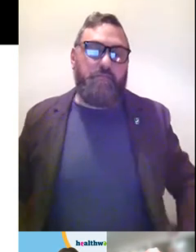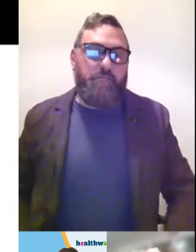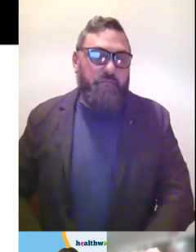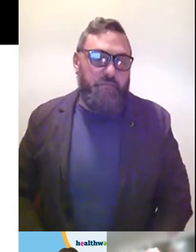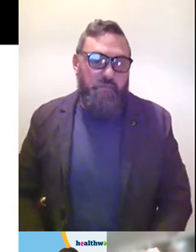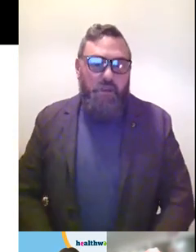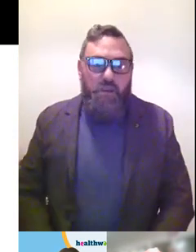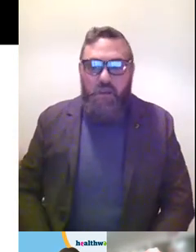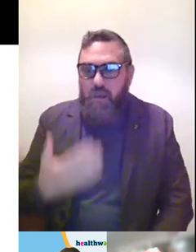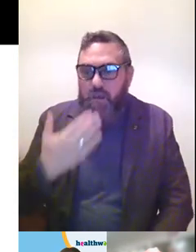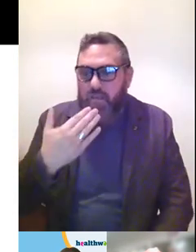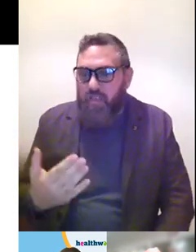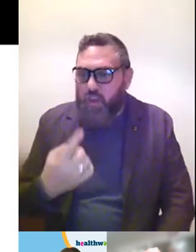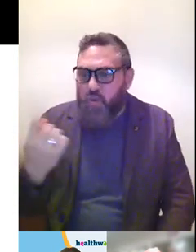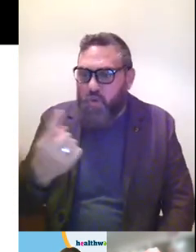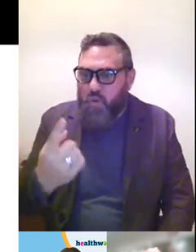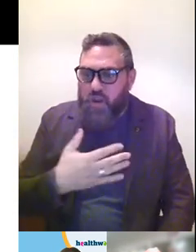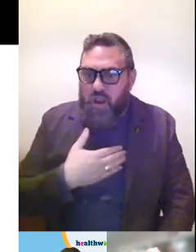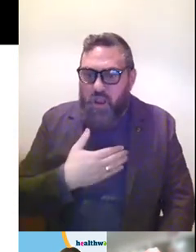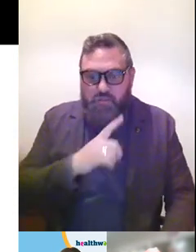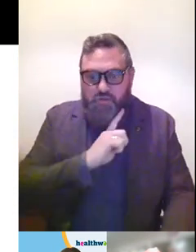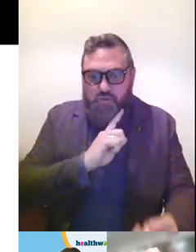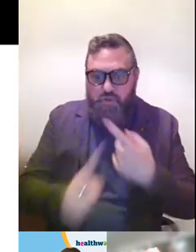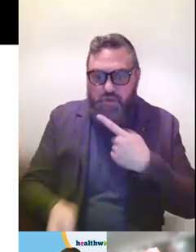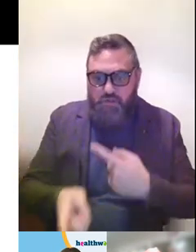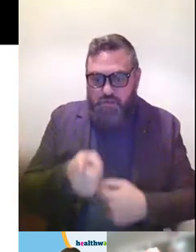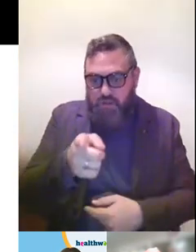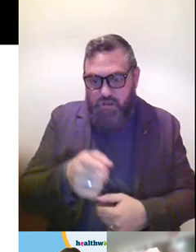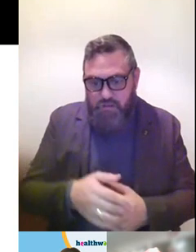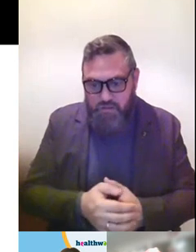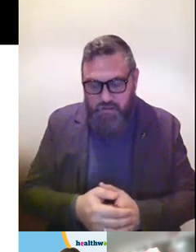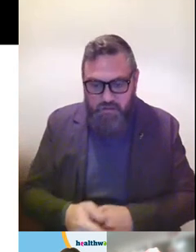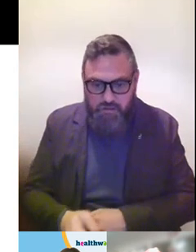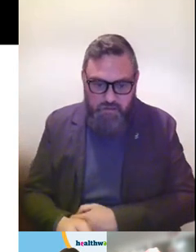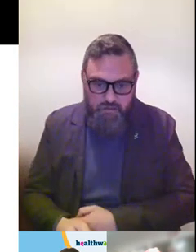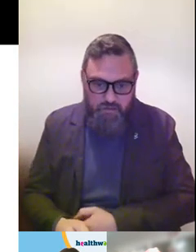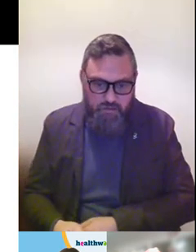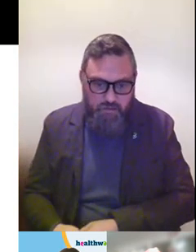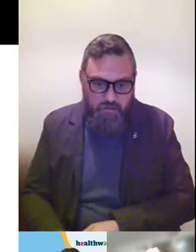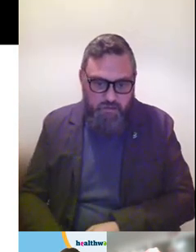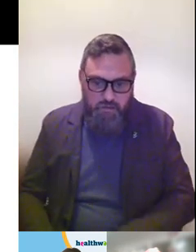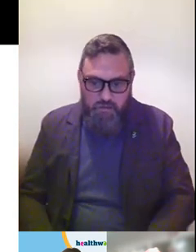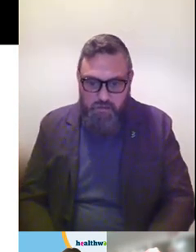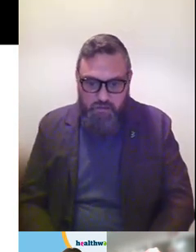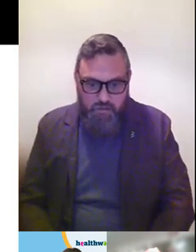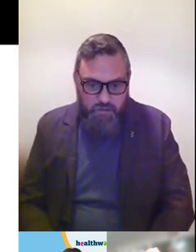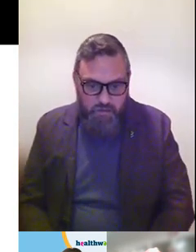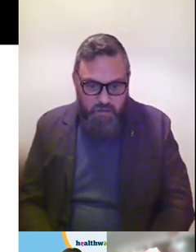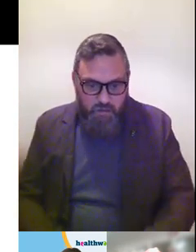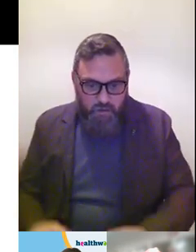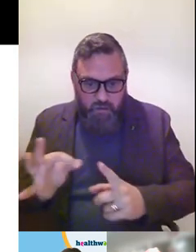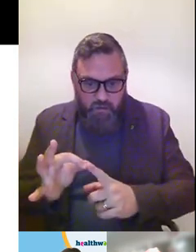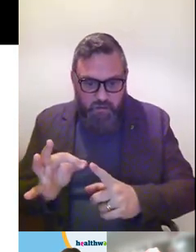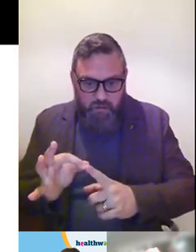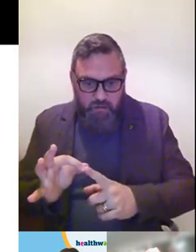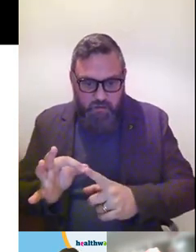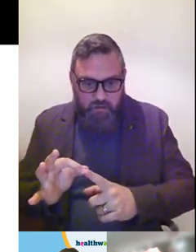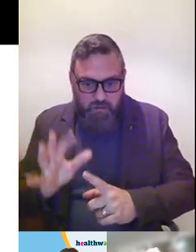Who would like to come back on that? Okay. I think Philippa's got her hand up.